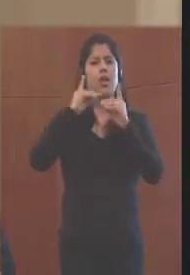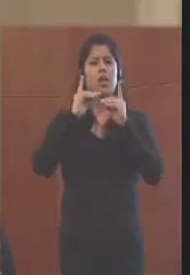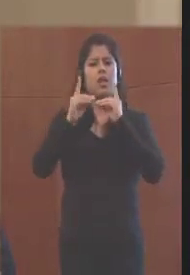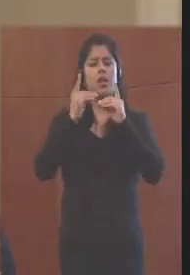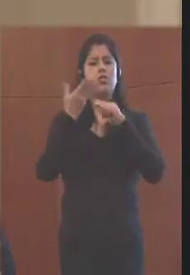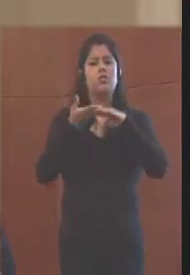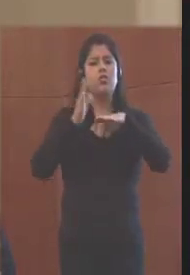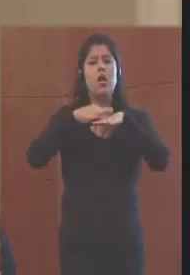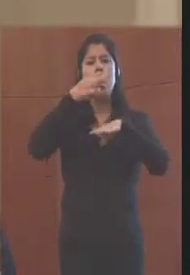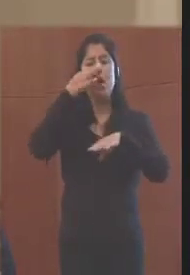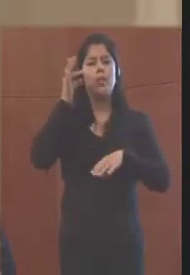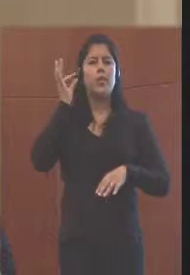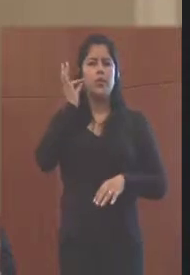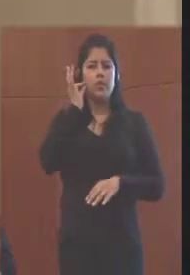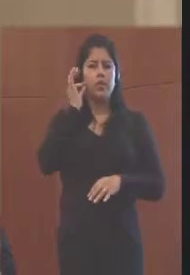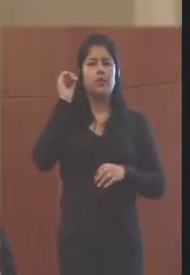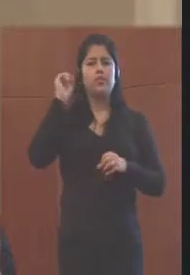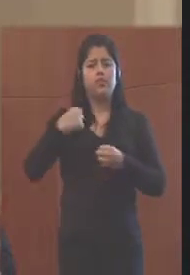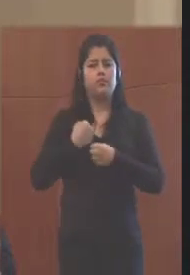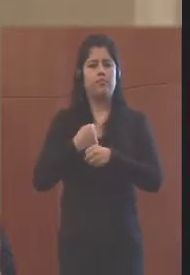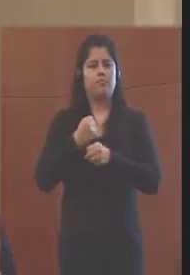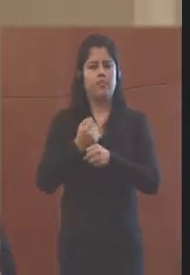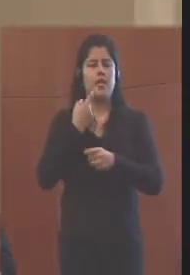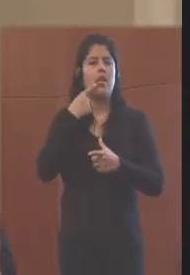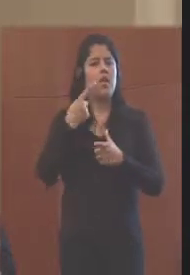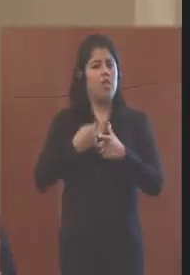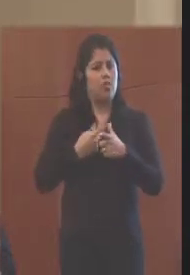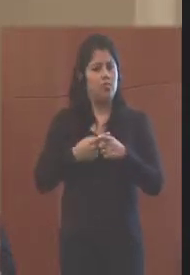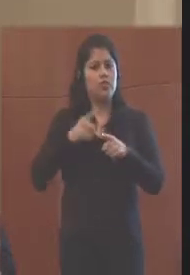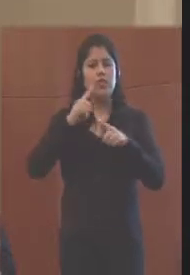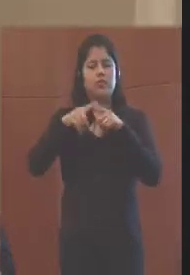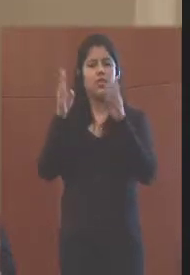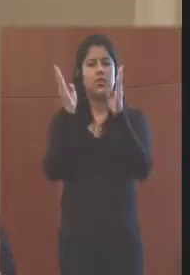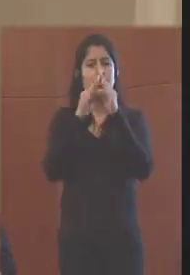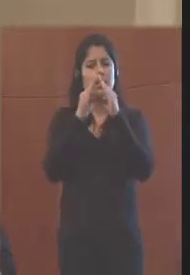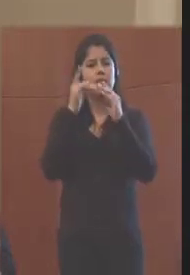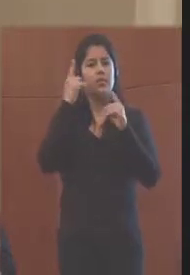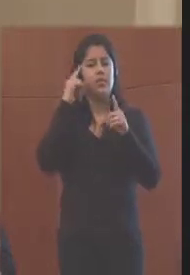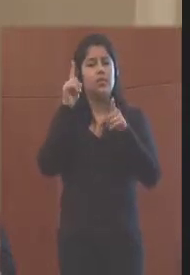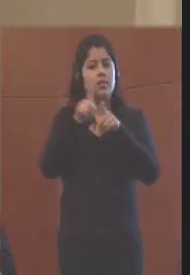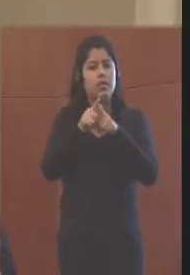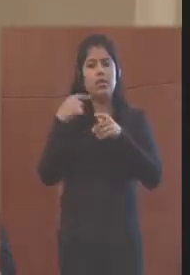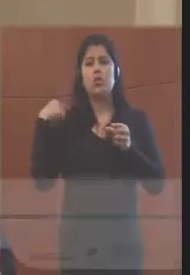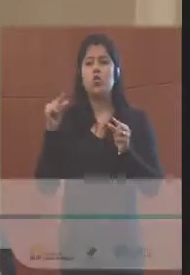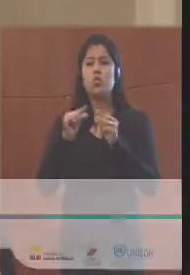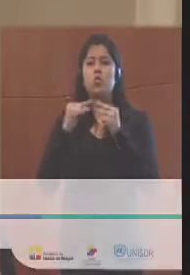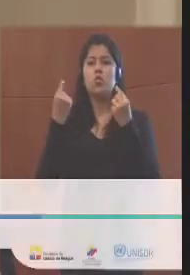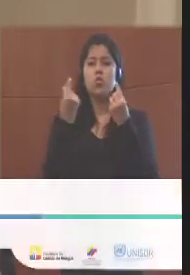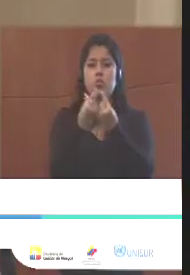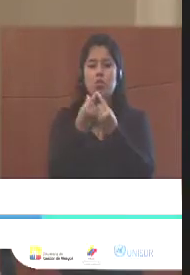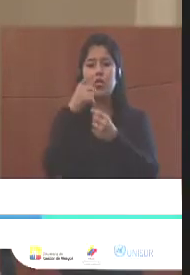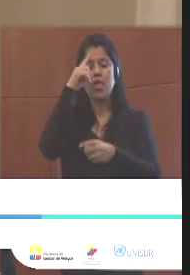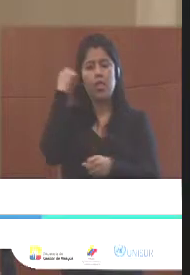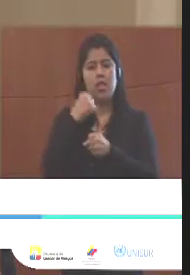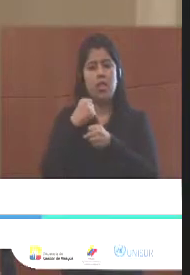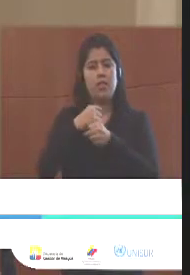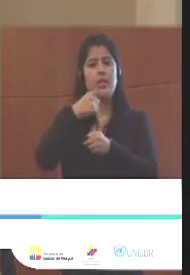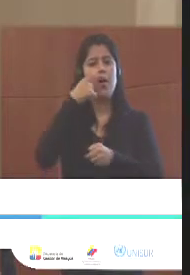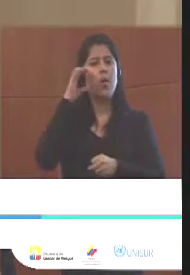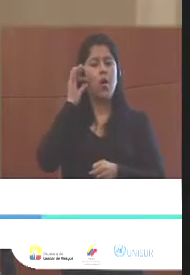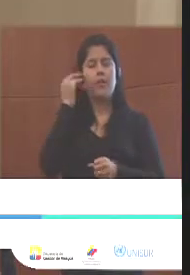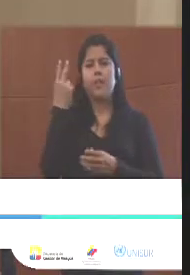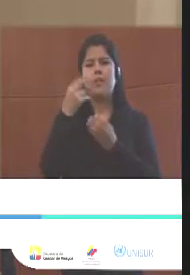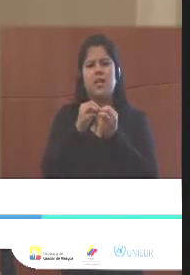groups. So the seminars allowed ONEMI to to able able to talk more,